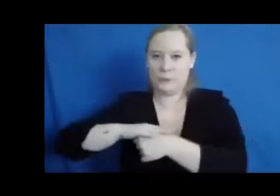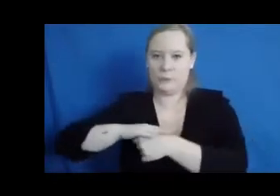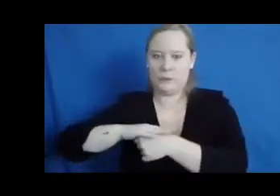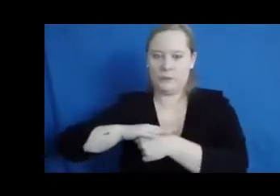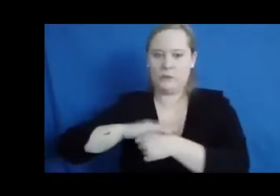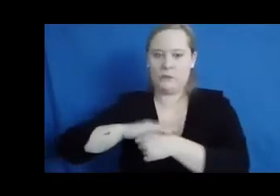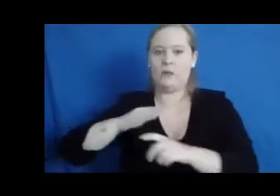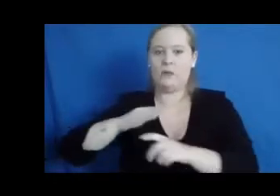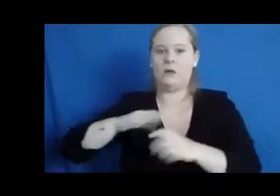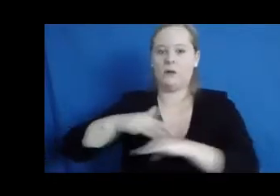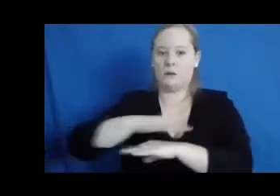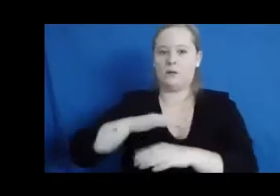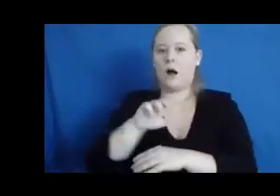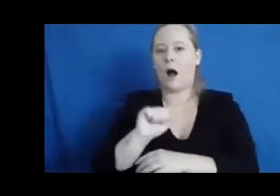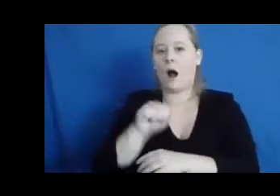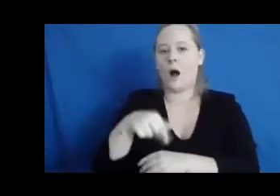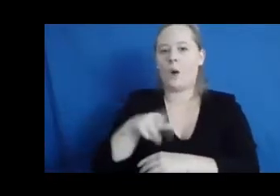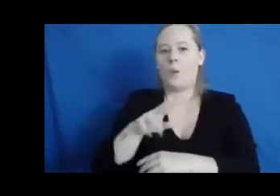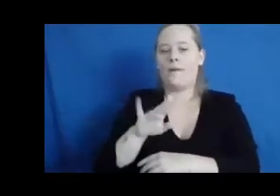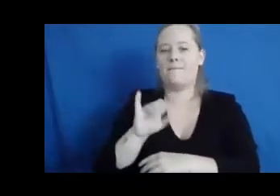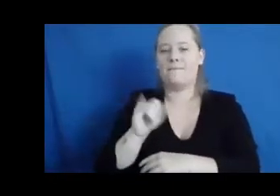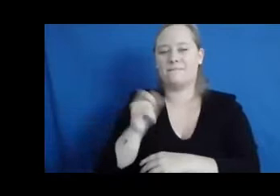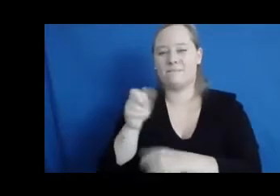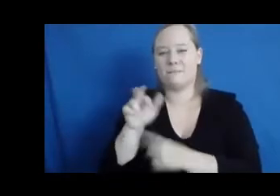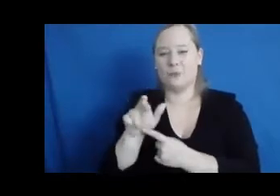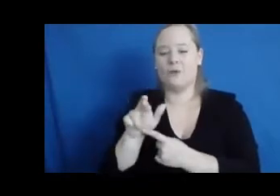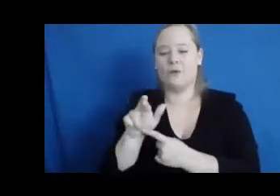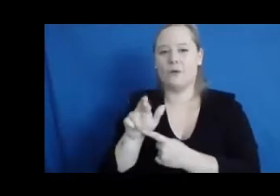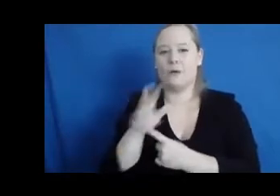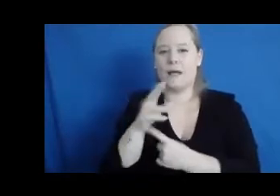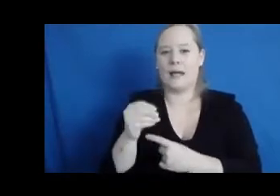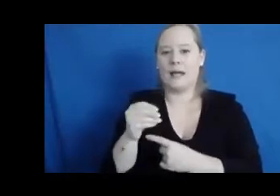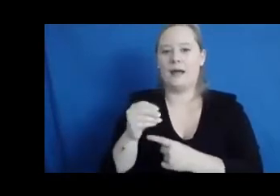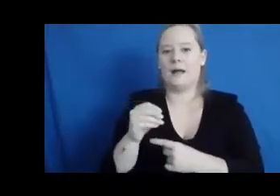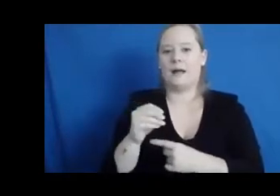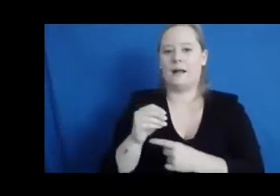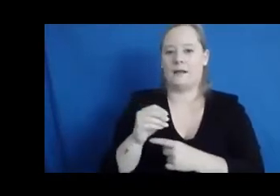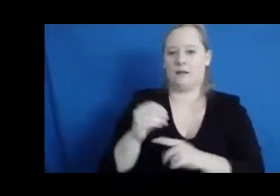bedrock aquifer, and the upwelling from that feature.